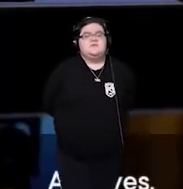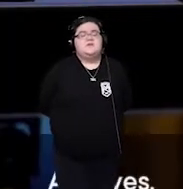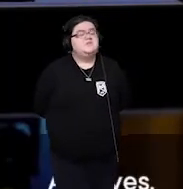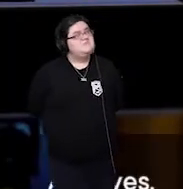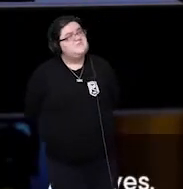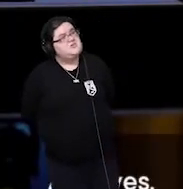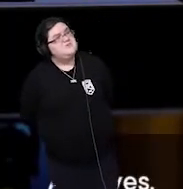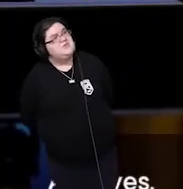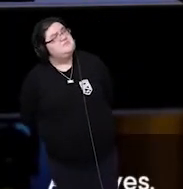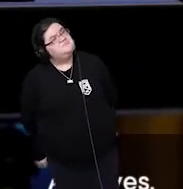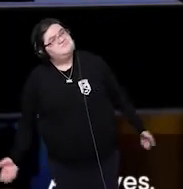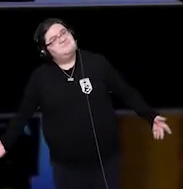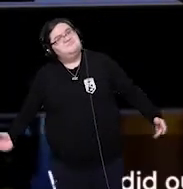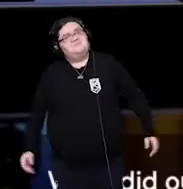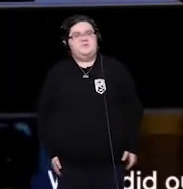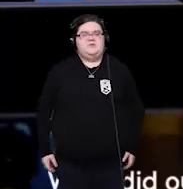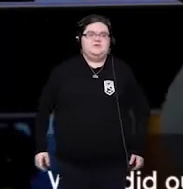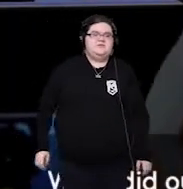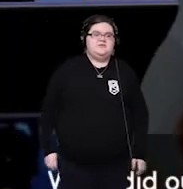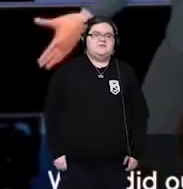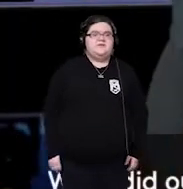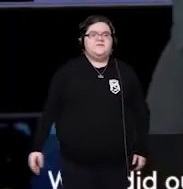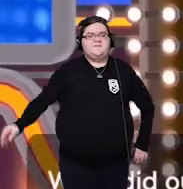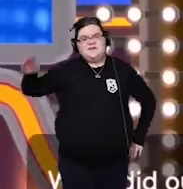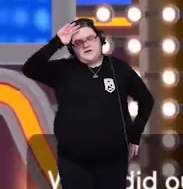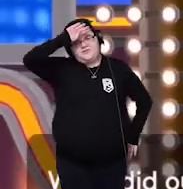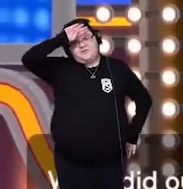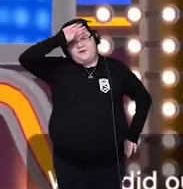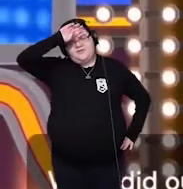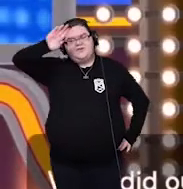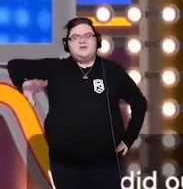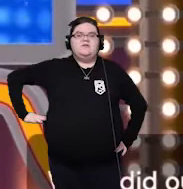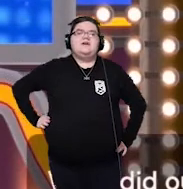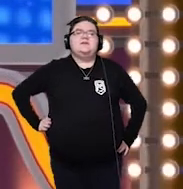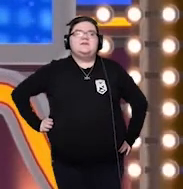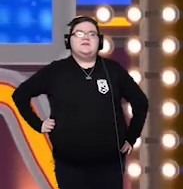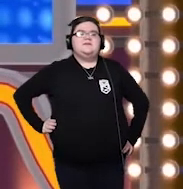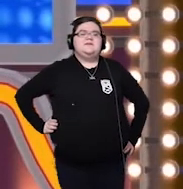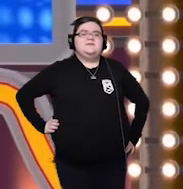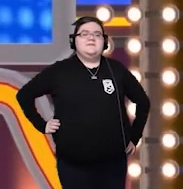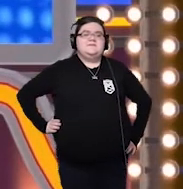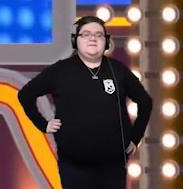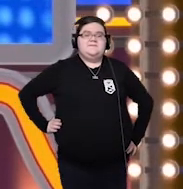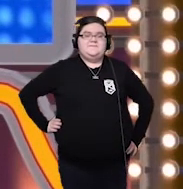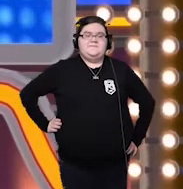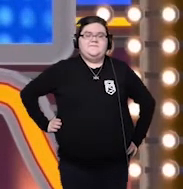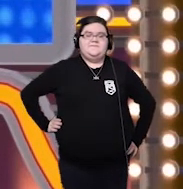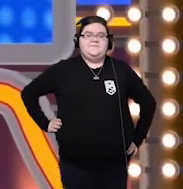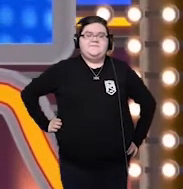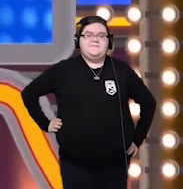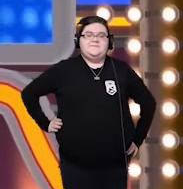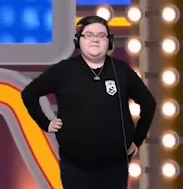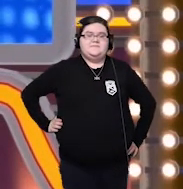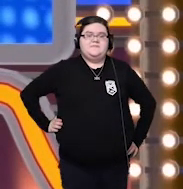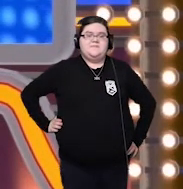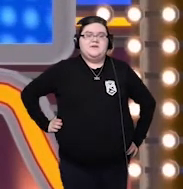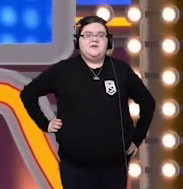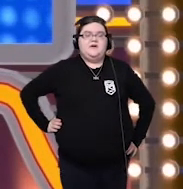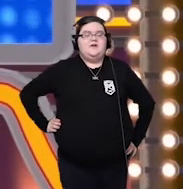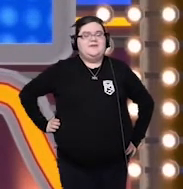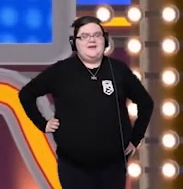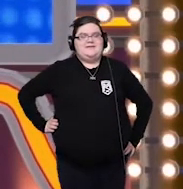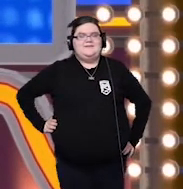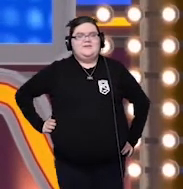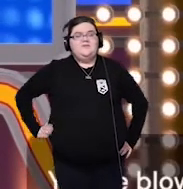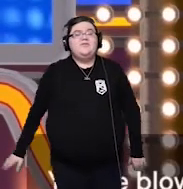Underweather. Underweather. What? I mean, you know, if you're feeling under the weather, you know, kind of thing. Oh my god, they're so dumb. They're so dumb.